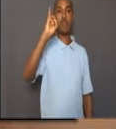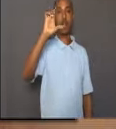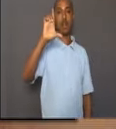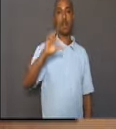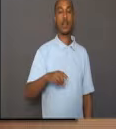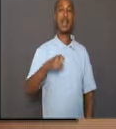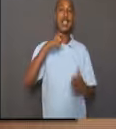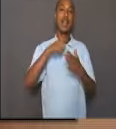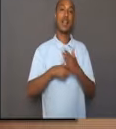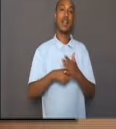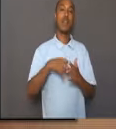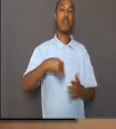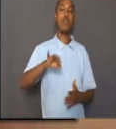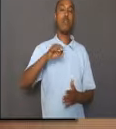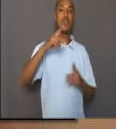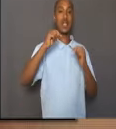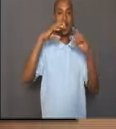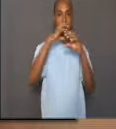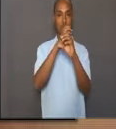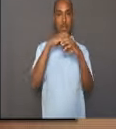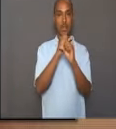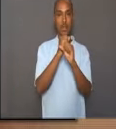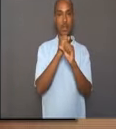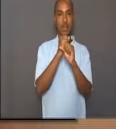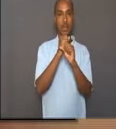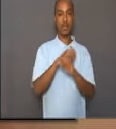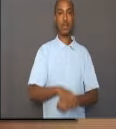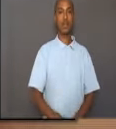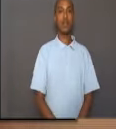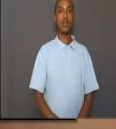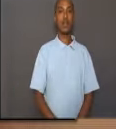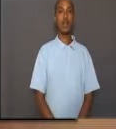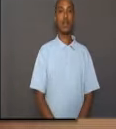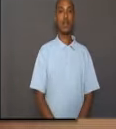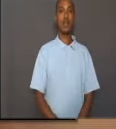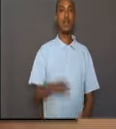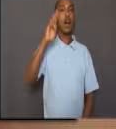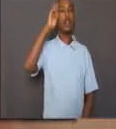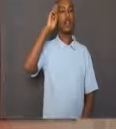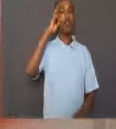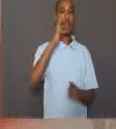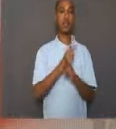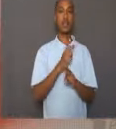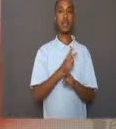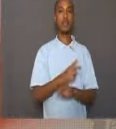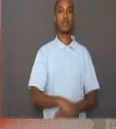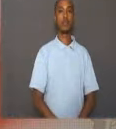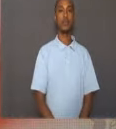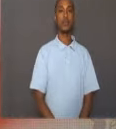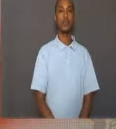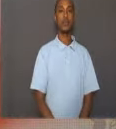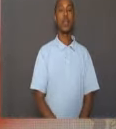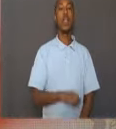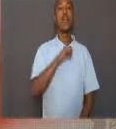The results of the experiment were contrary to what Rutherford expected.